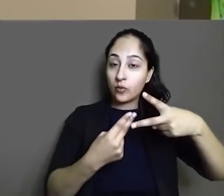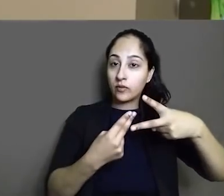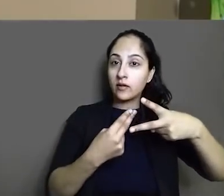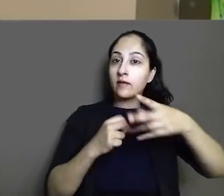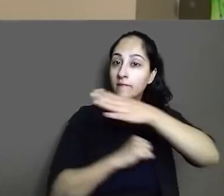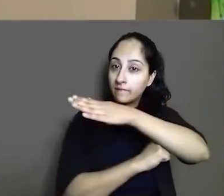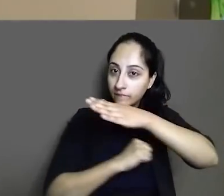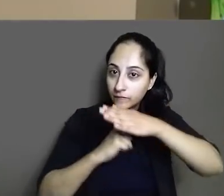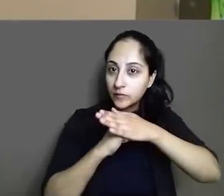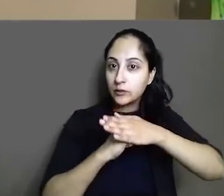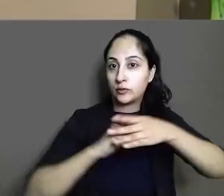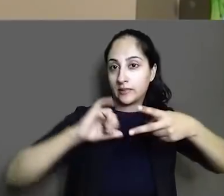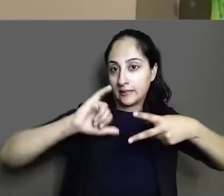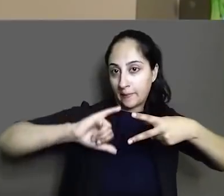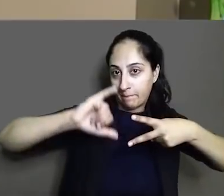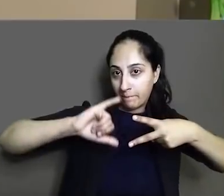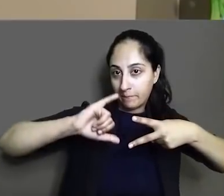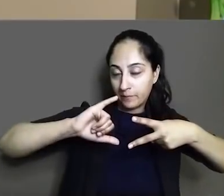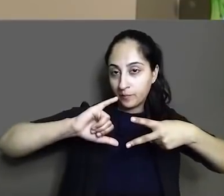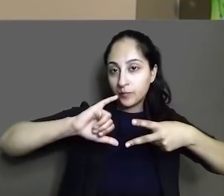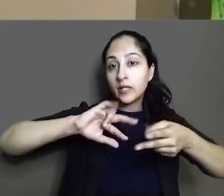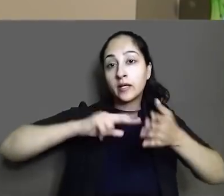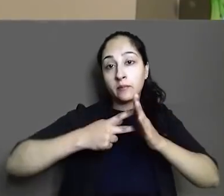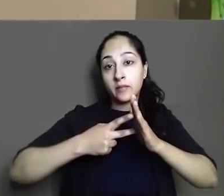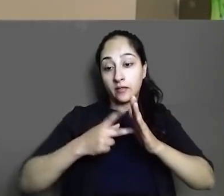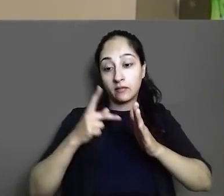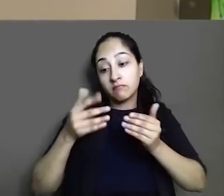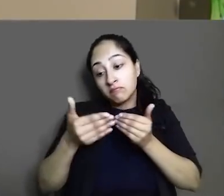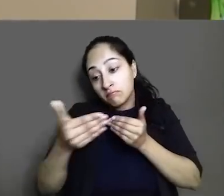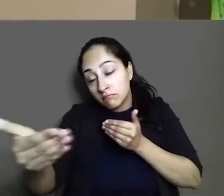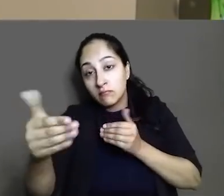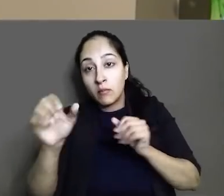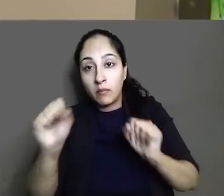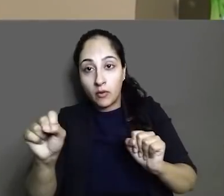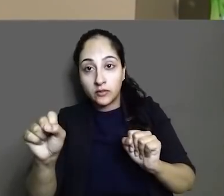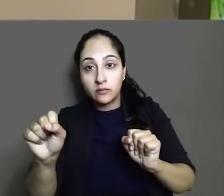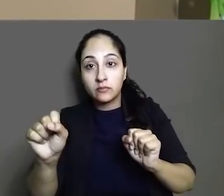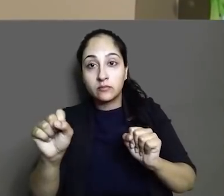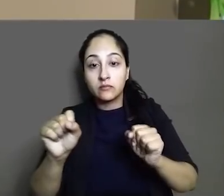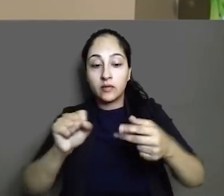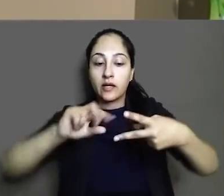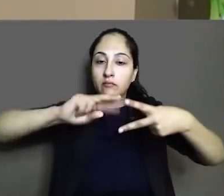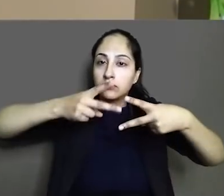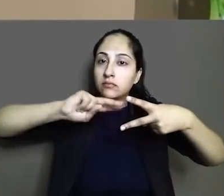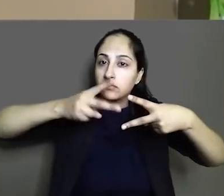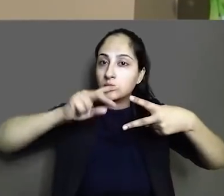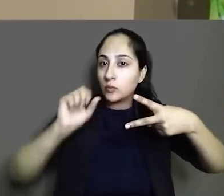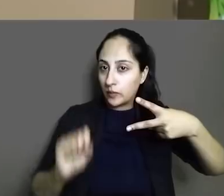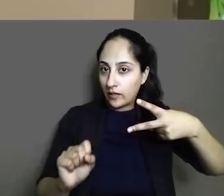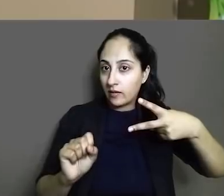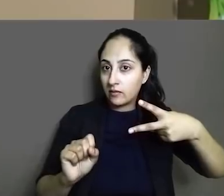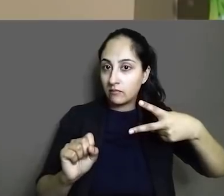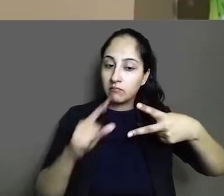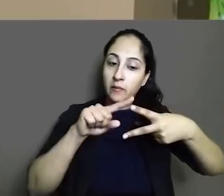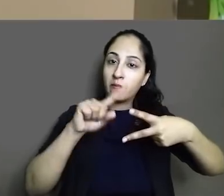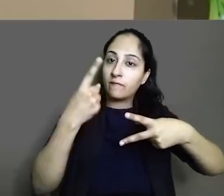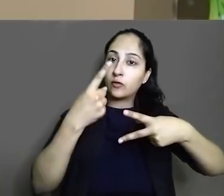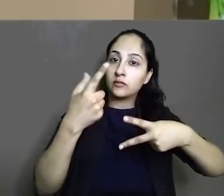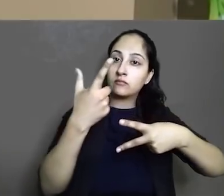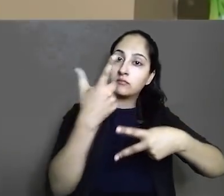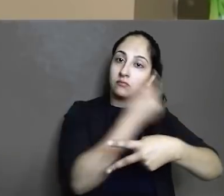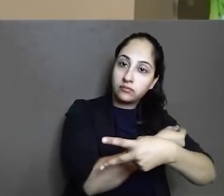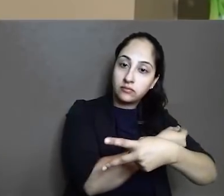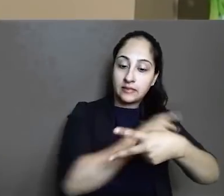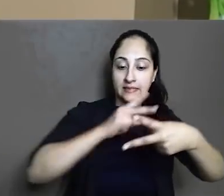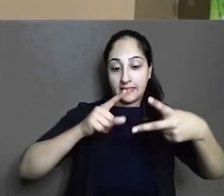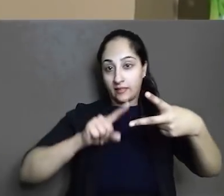same vaccine until we learn a lot more. So trying to stick to the same vaccine as part of your vaccine